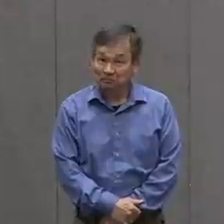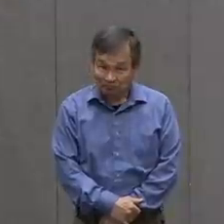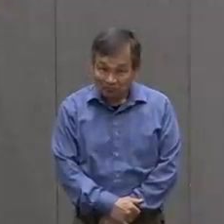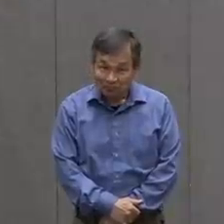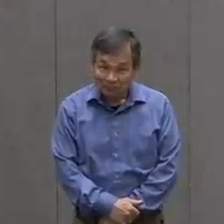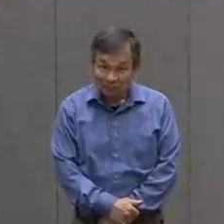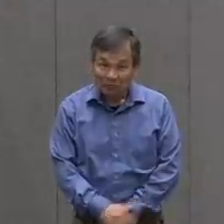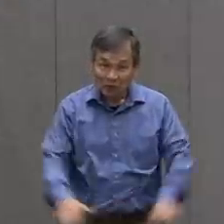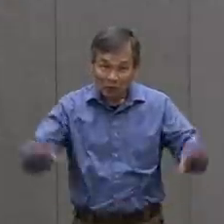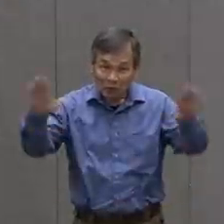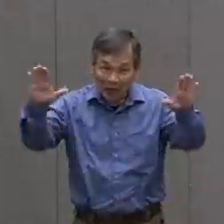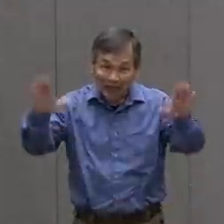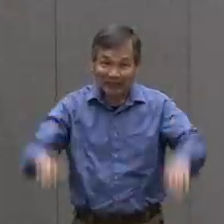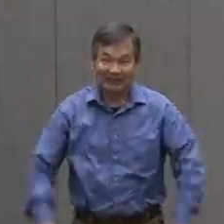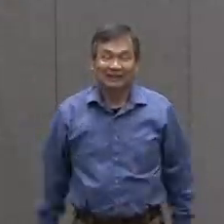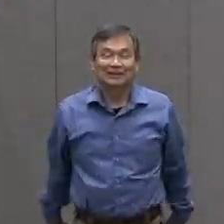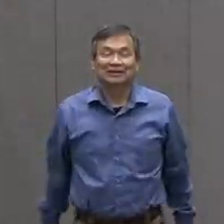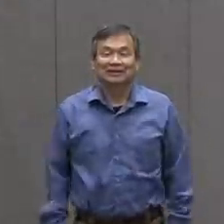Great.